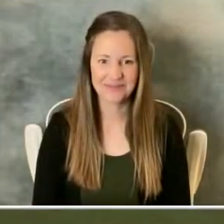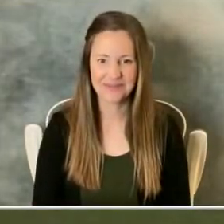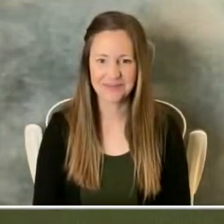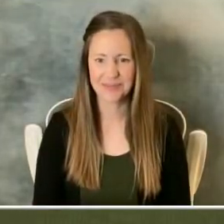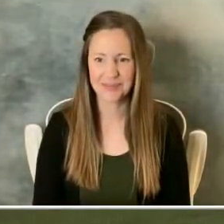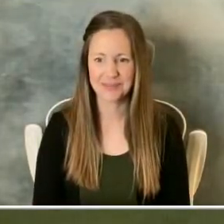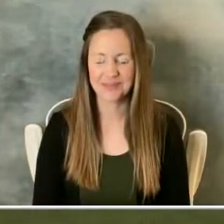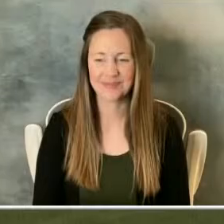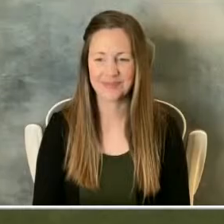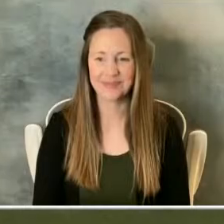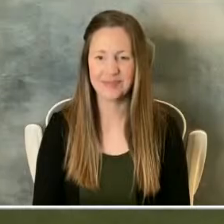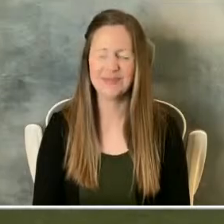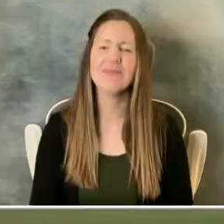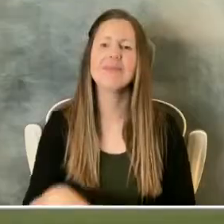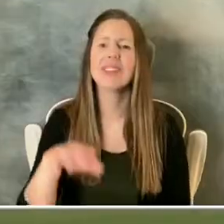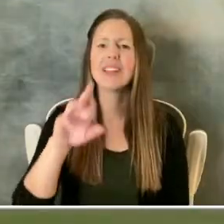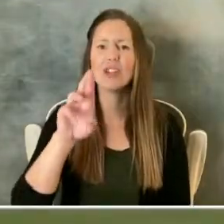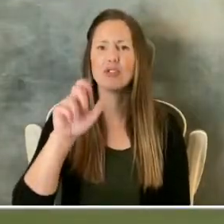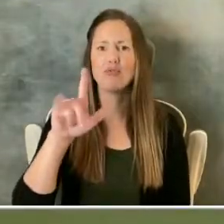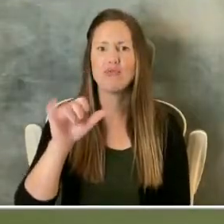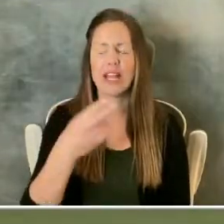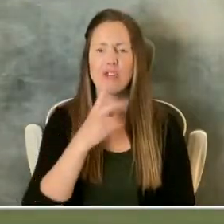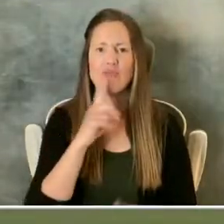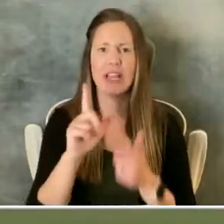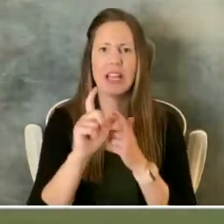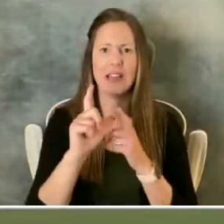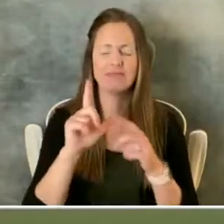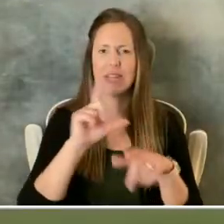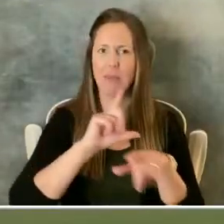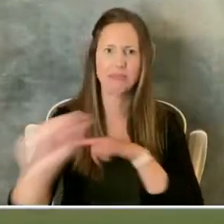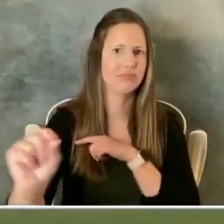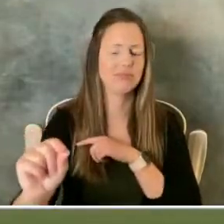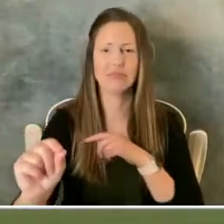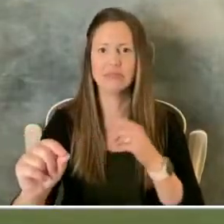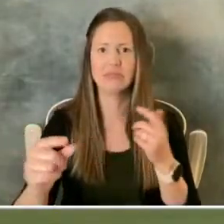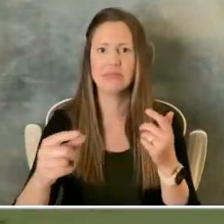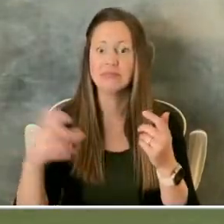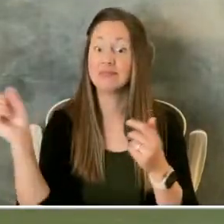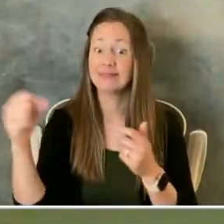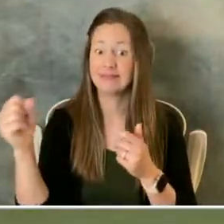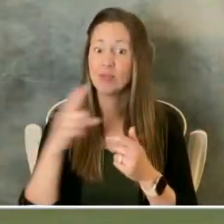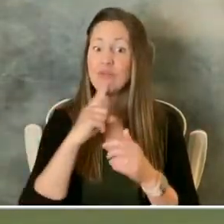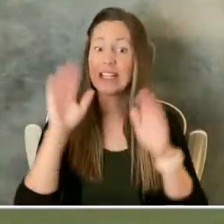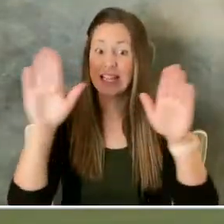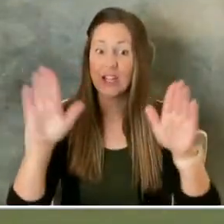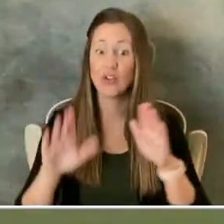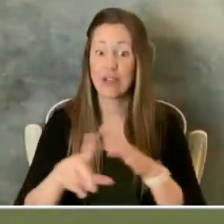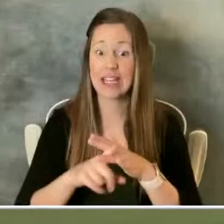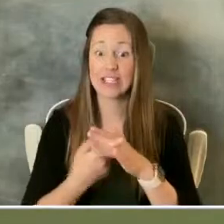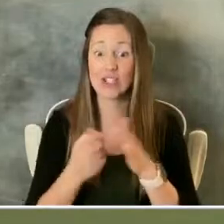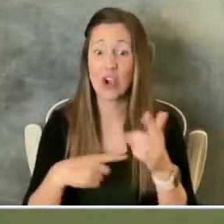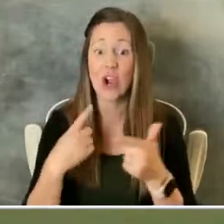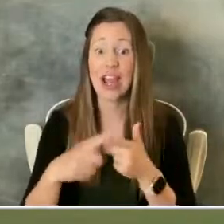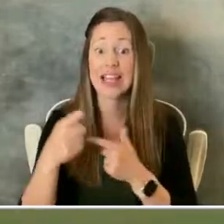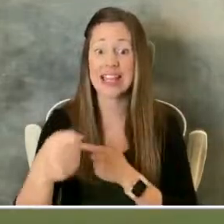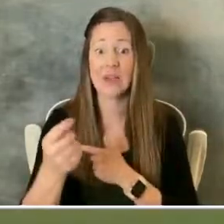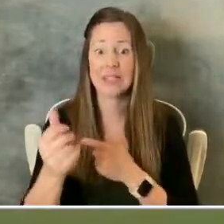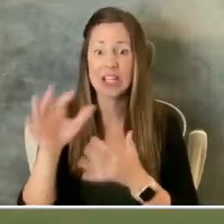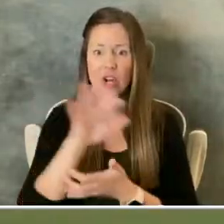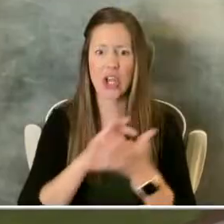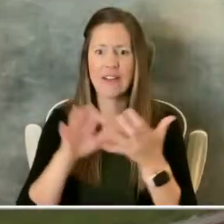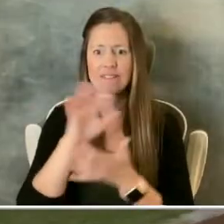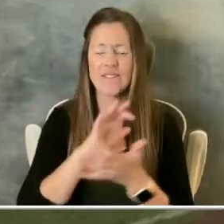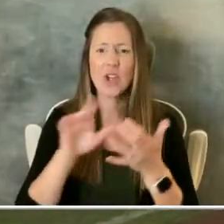So Relish got way out ahead in front of you guys. He did. He had a great start to his race. Then he got a little confused, started running